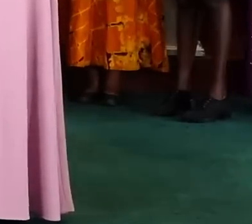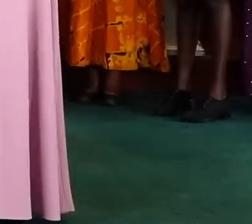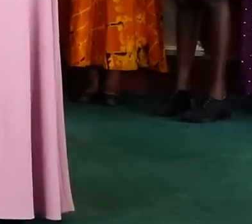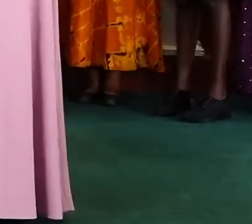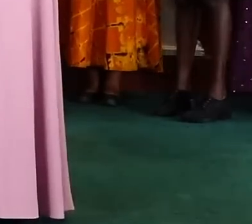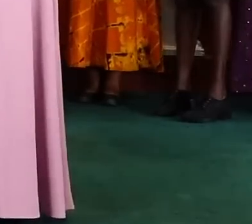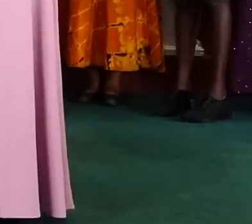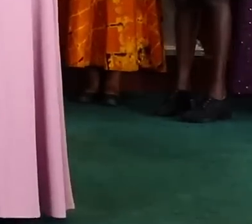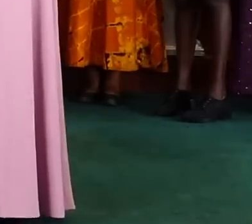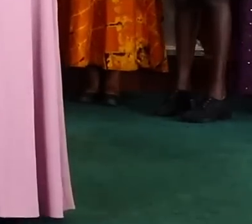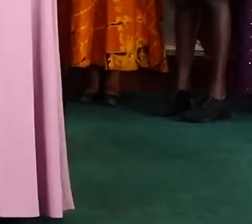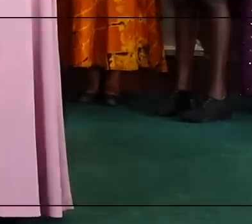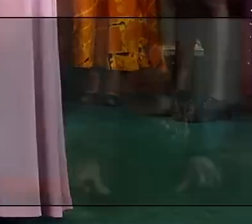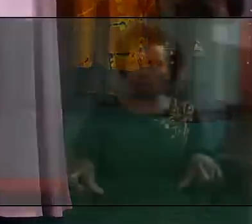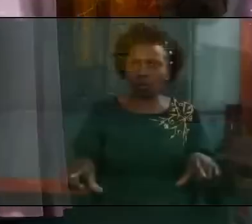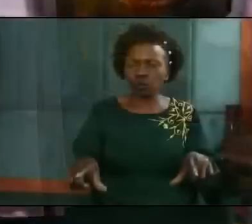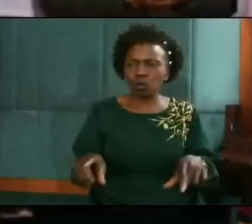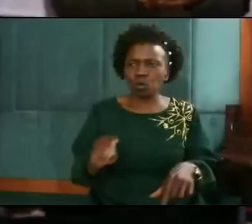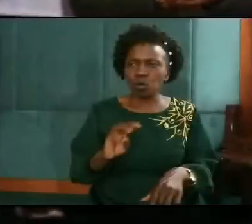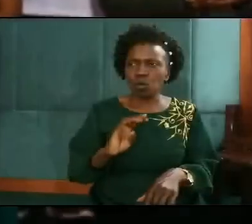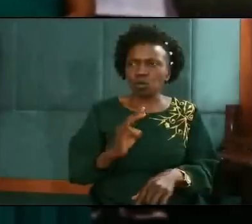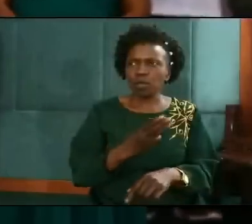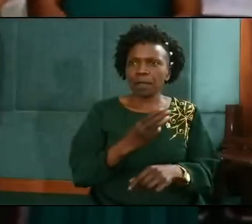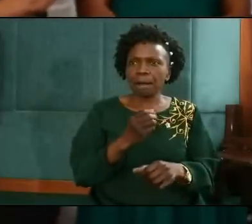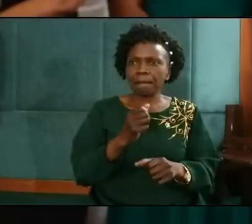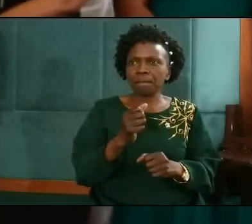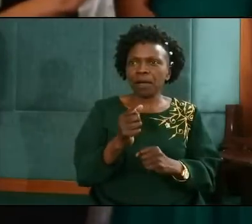Final call. I don't know where you are.